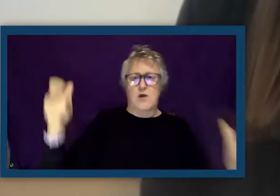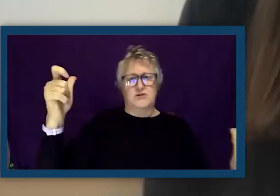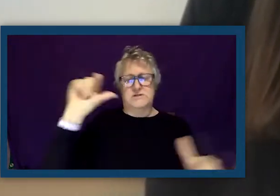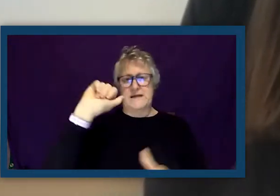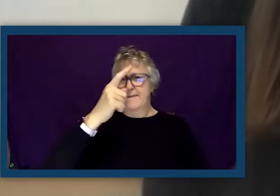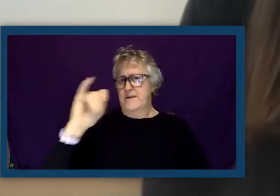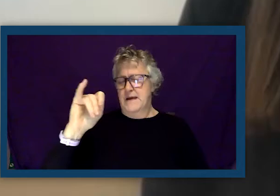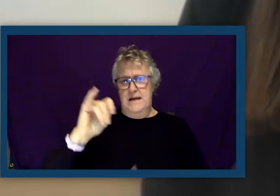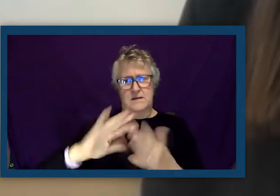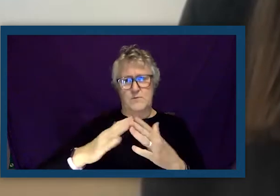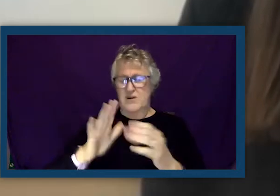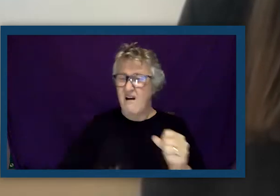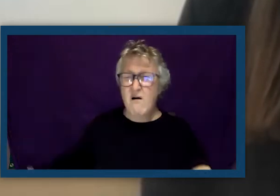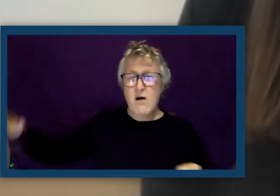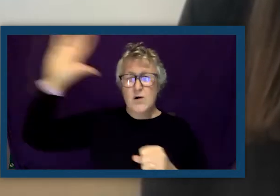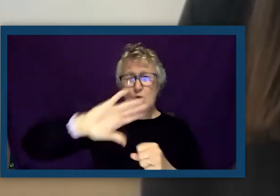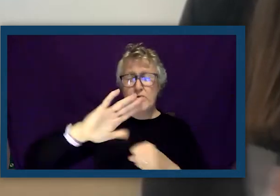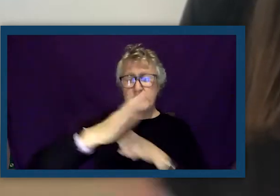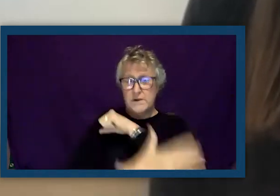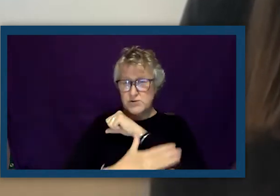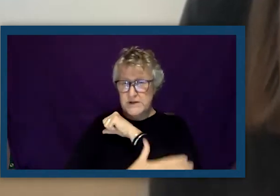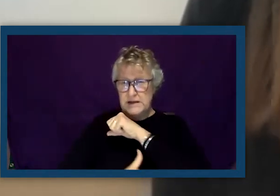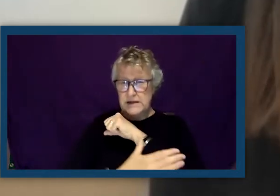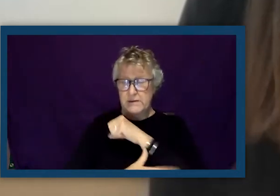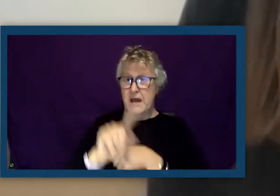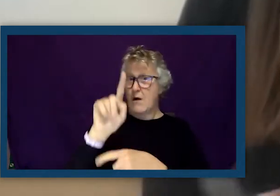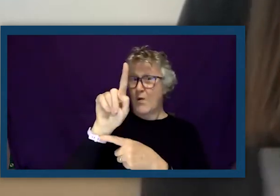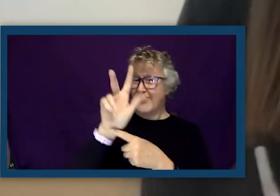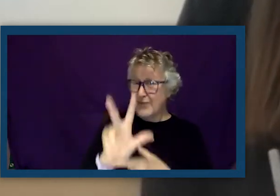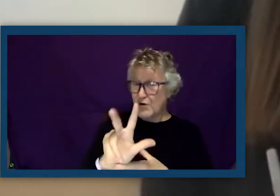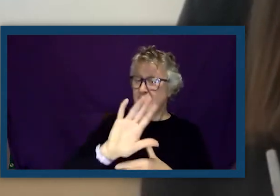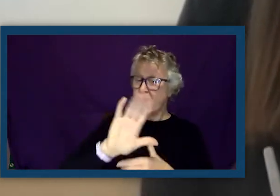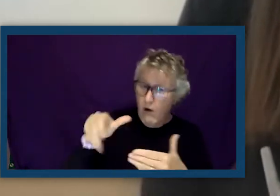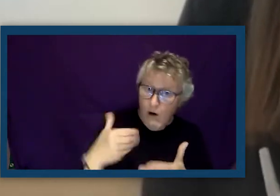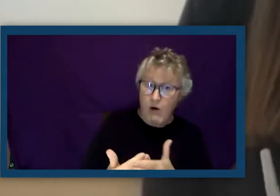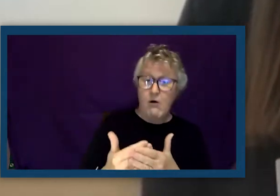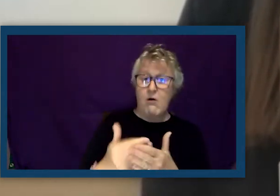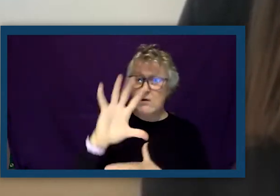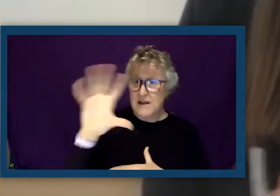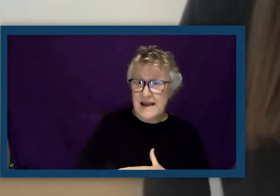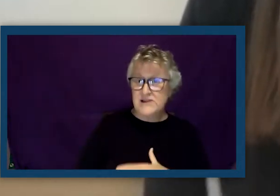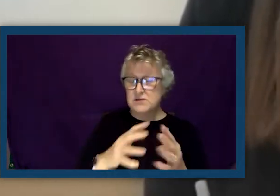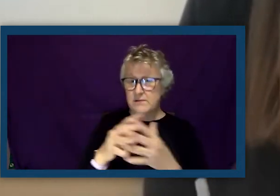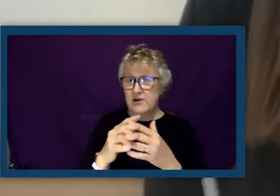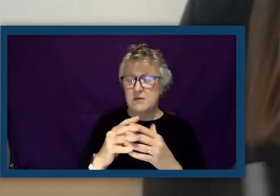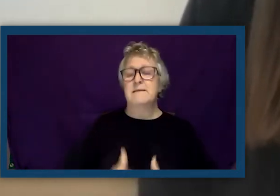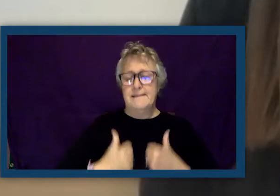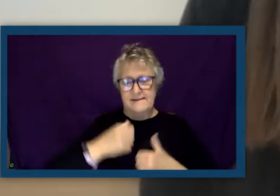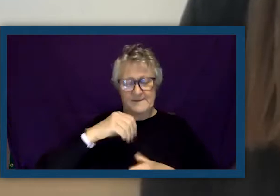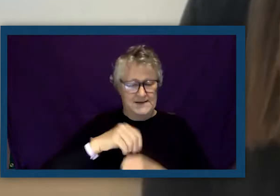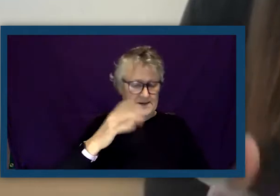in the country, and about a third of Asian Americans live in California, making up 16% of the